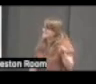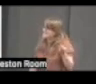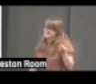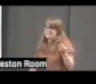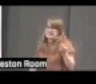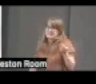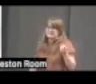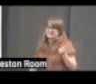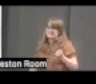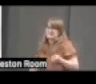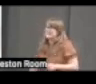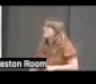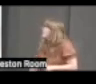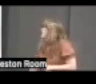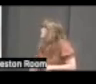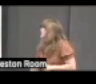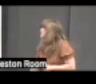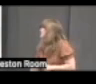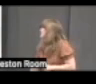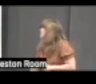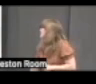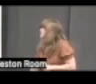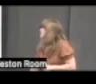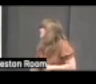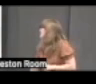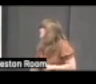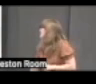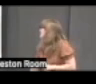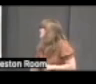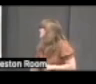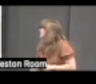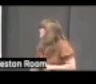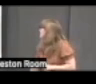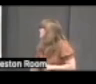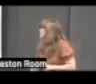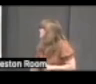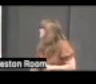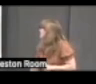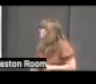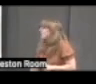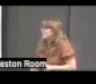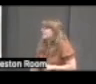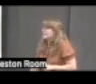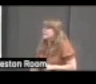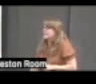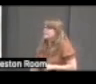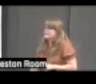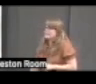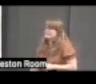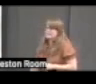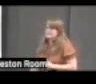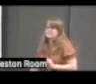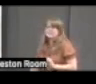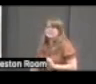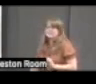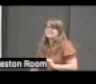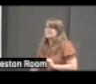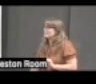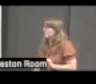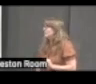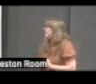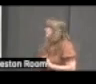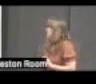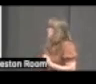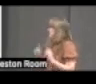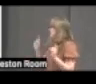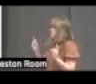is these guys, right? The babies were so cute. They are unique too